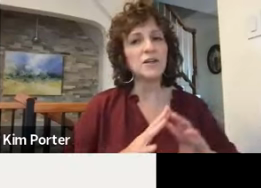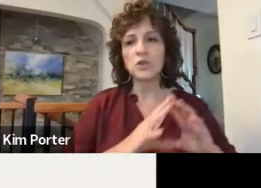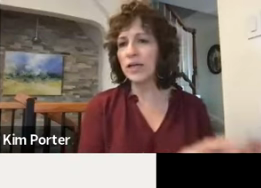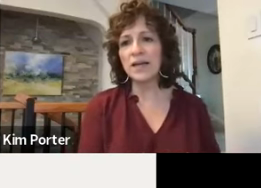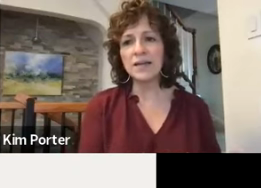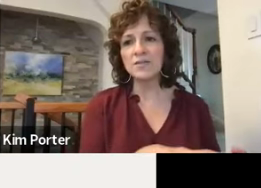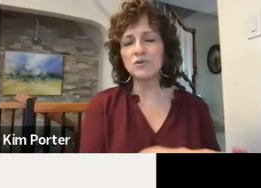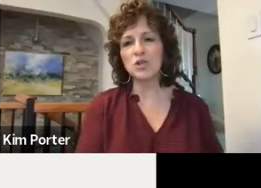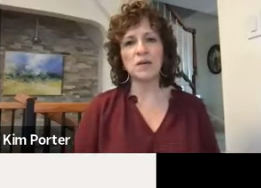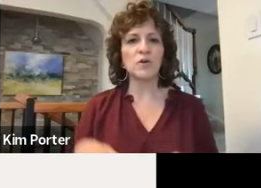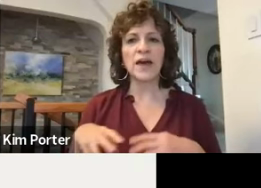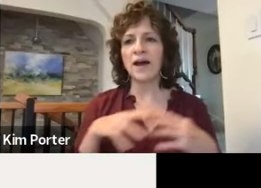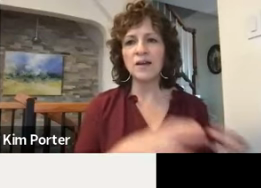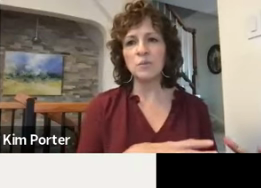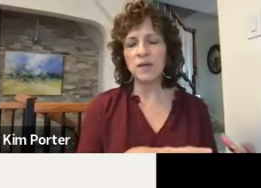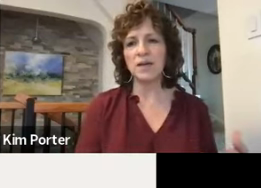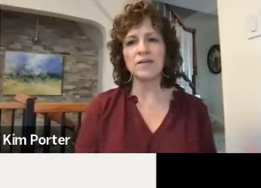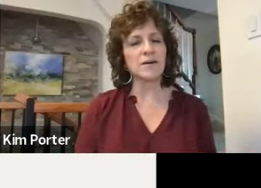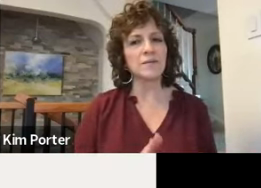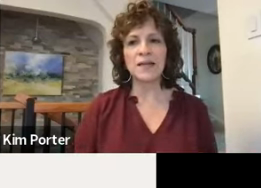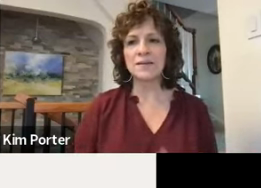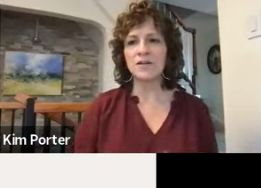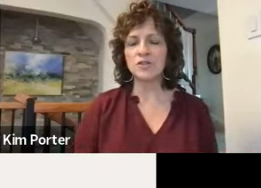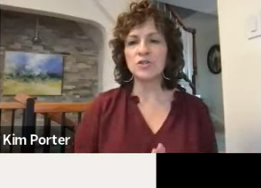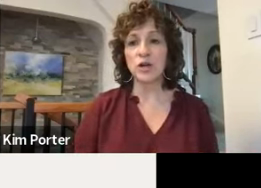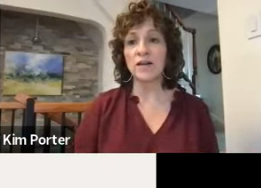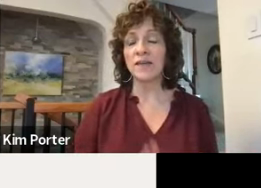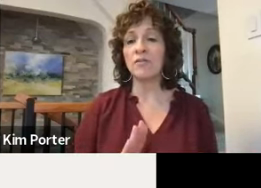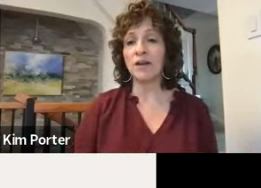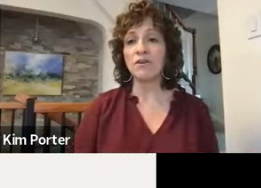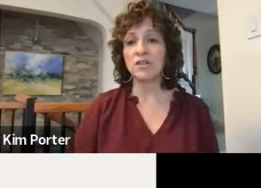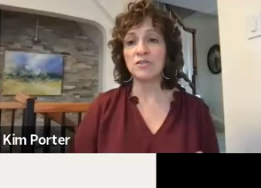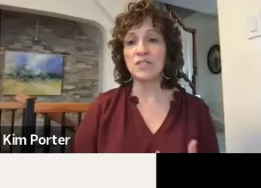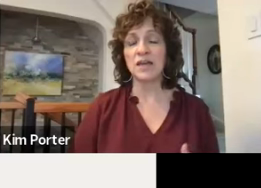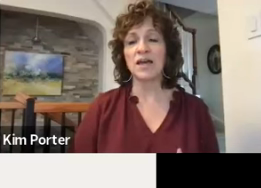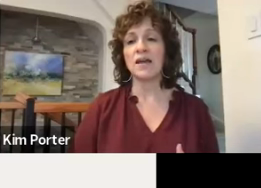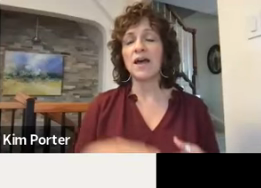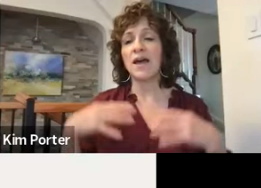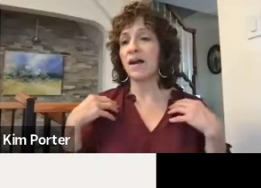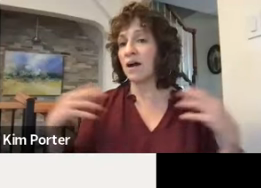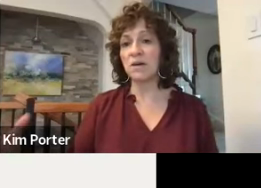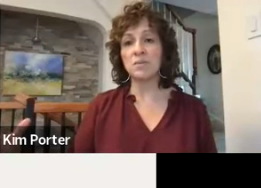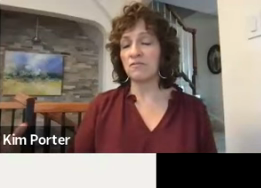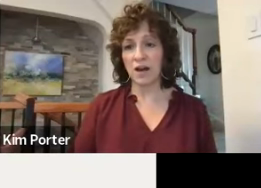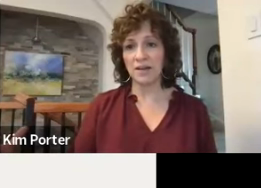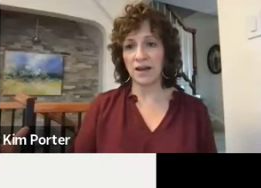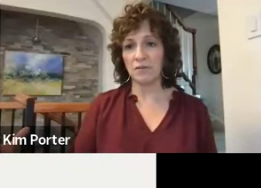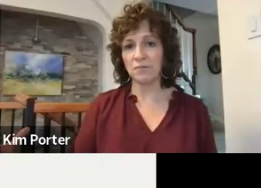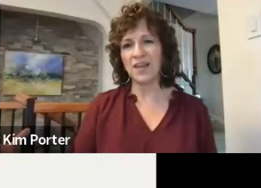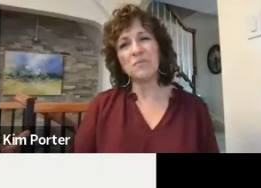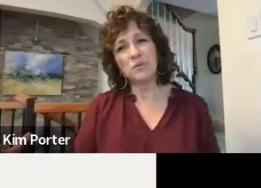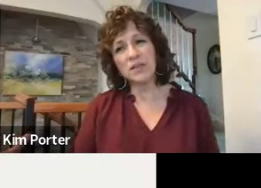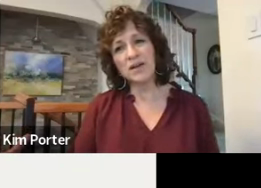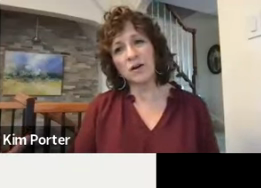that 28 days of treatment or that IOP that's gonna do the trick, and they are never gonna do this again. And I'm gonna be fine